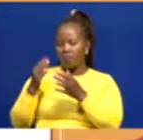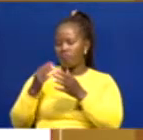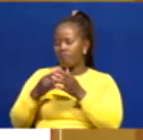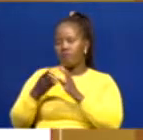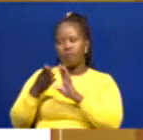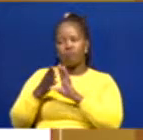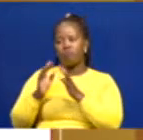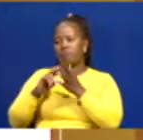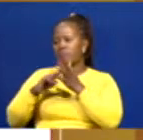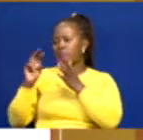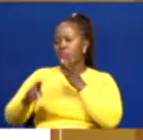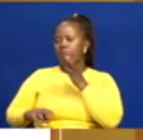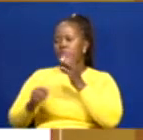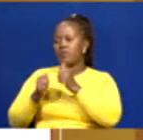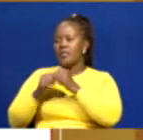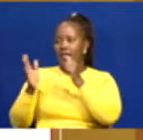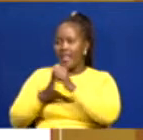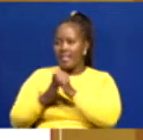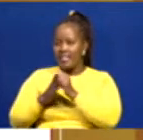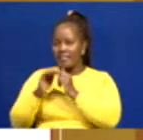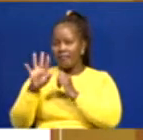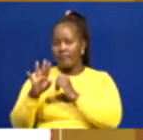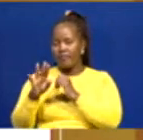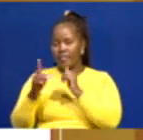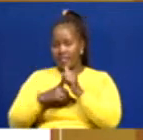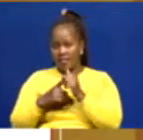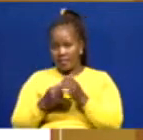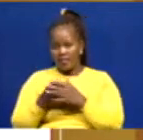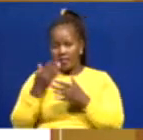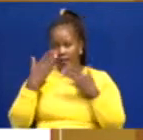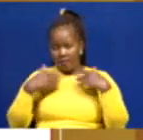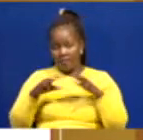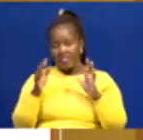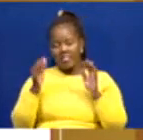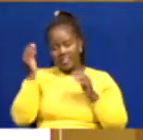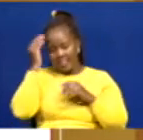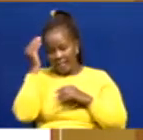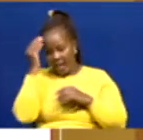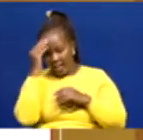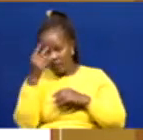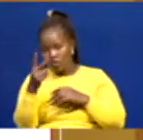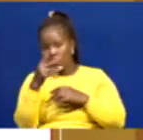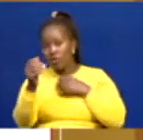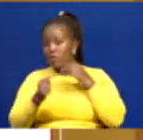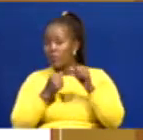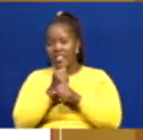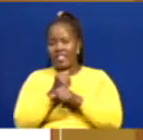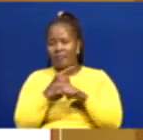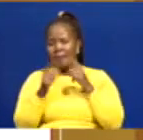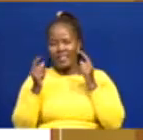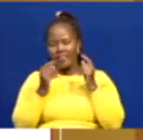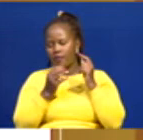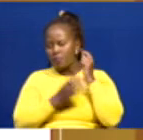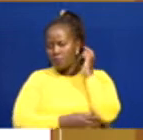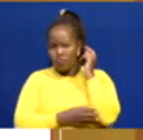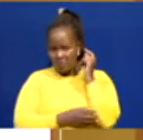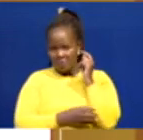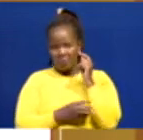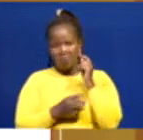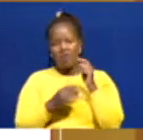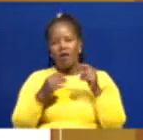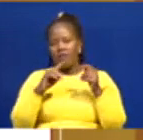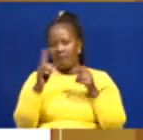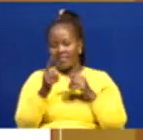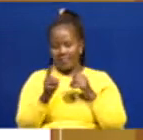I completed my law within 3 years because of financial problems. I could not waste time. So I took the first available